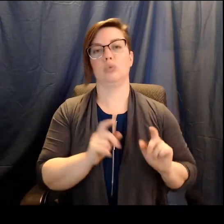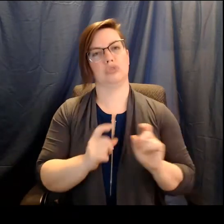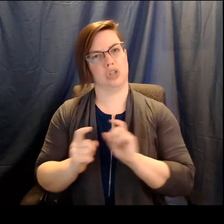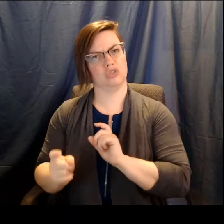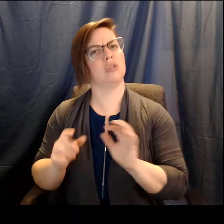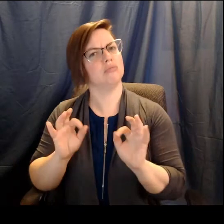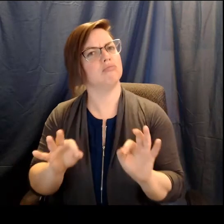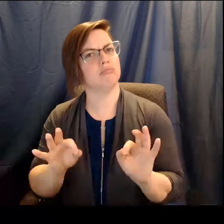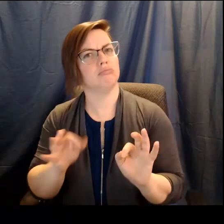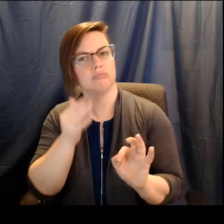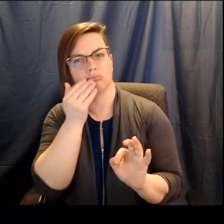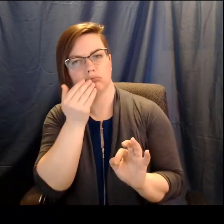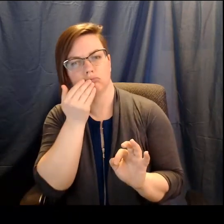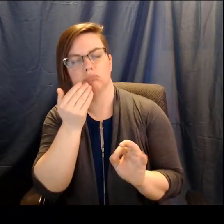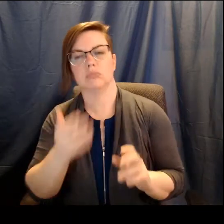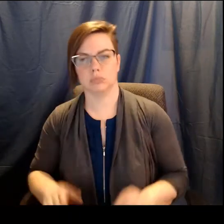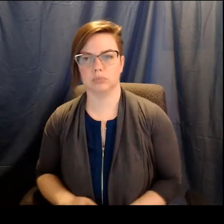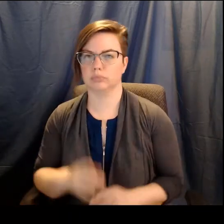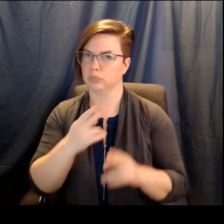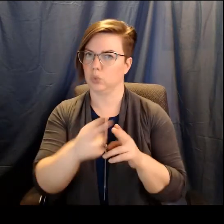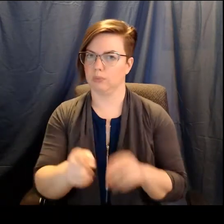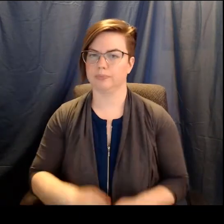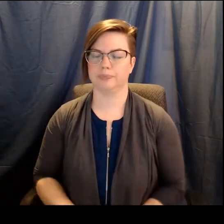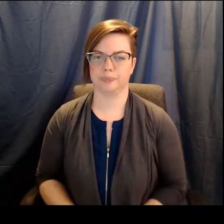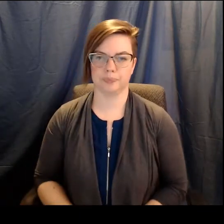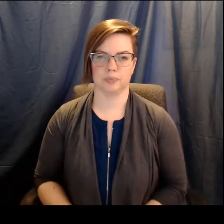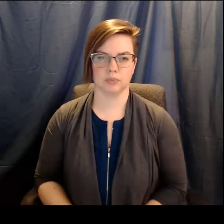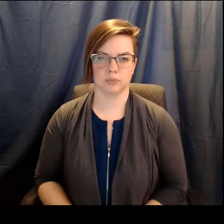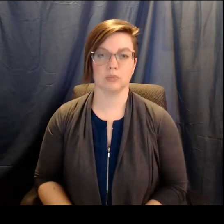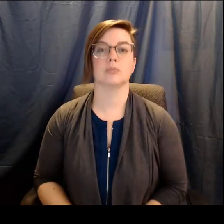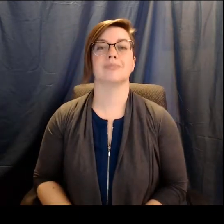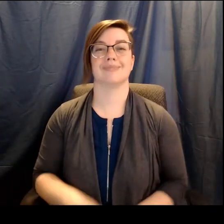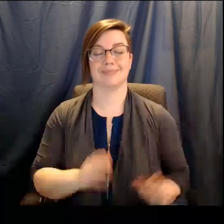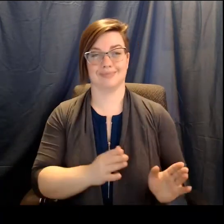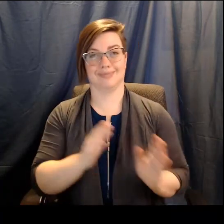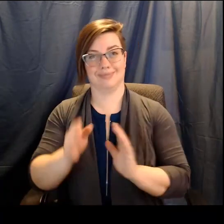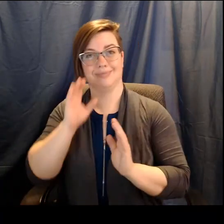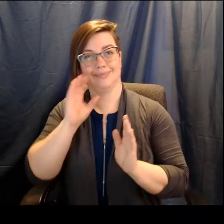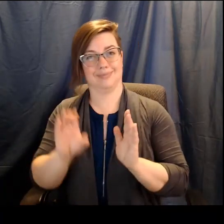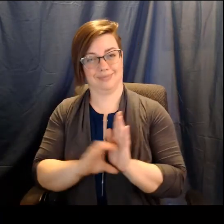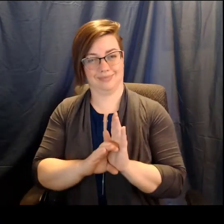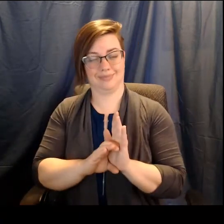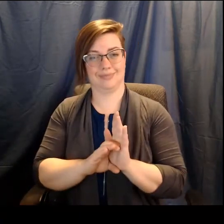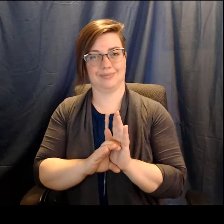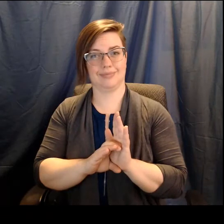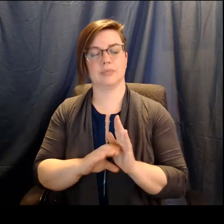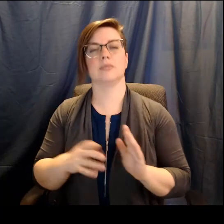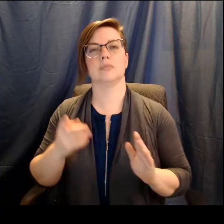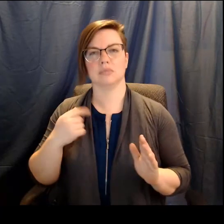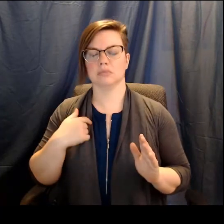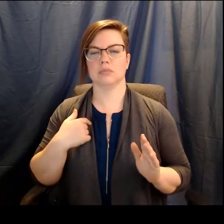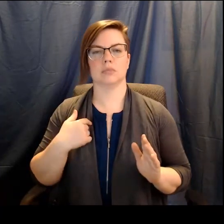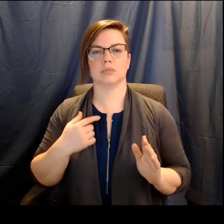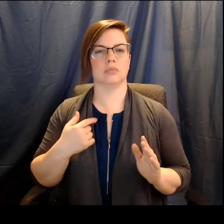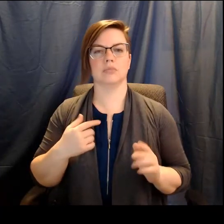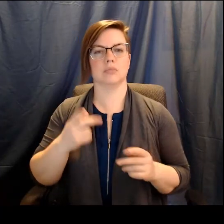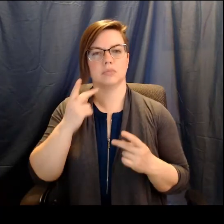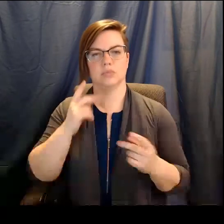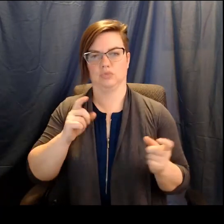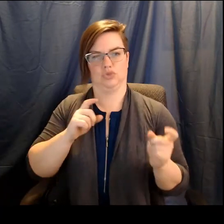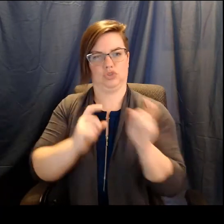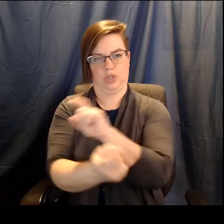next picture is we've flipped her over to the side of the couch, so the window's at the side. We talked about that in the last